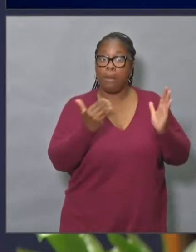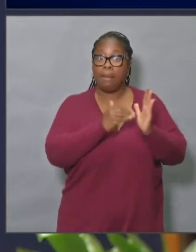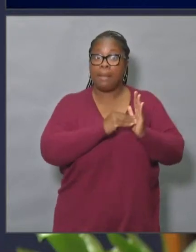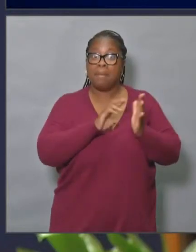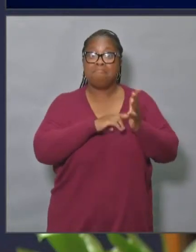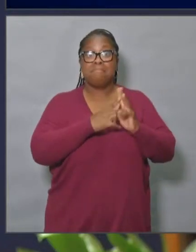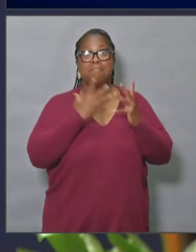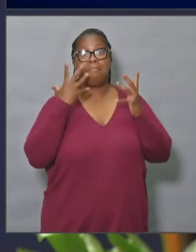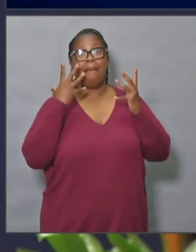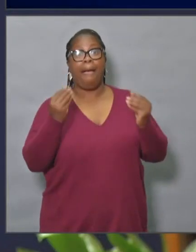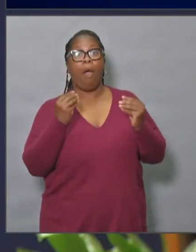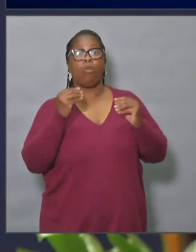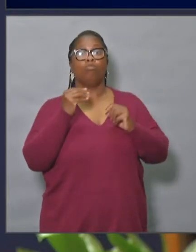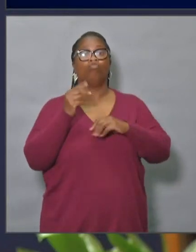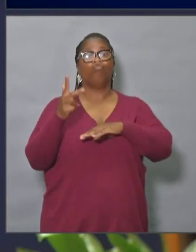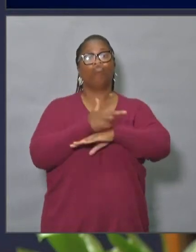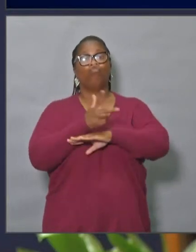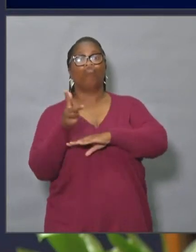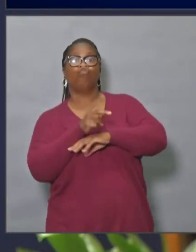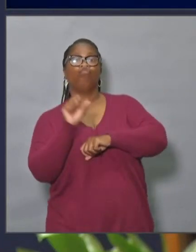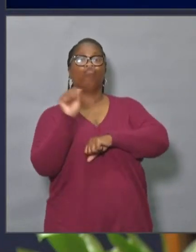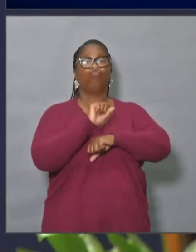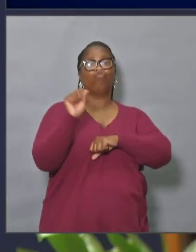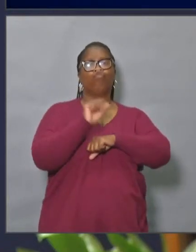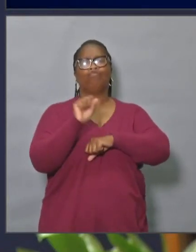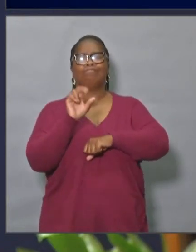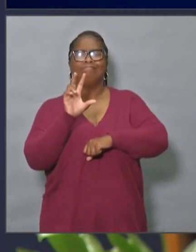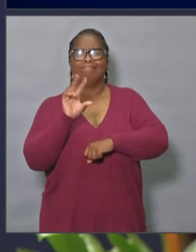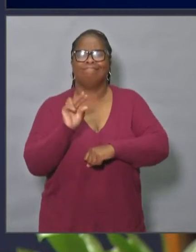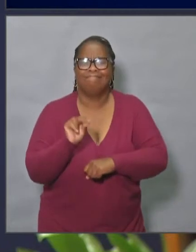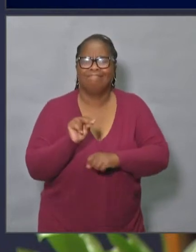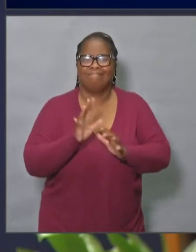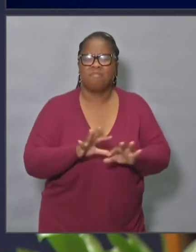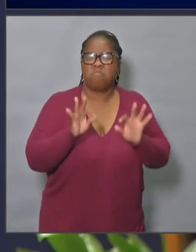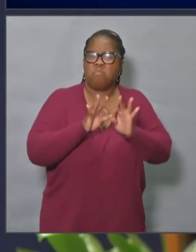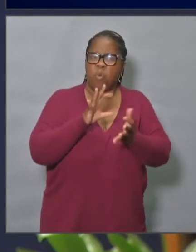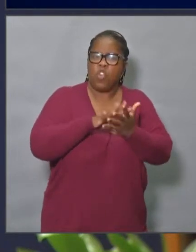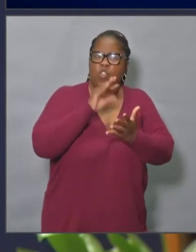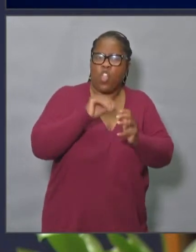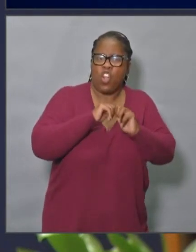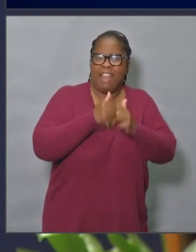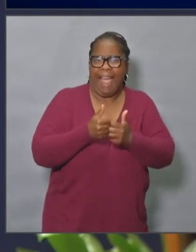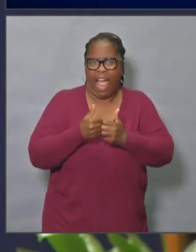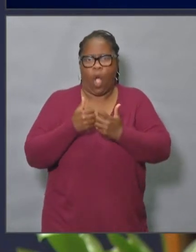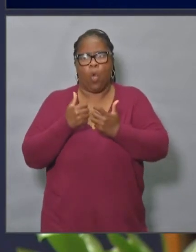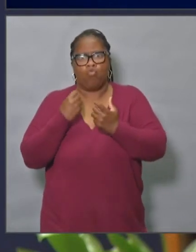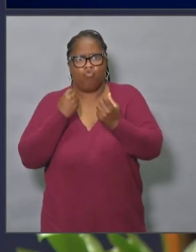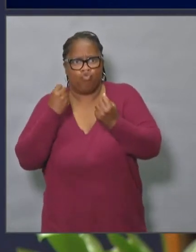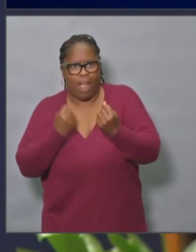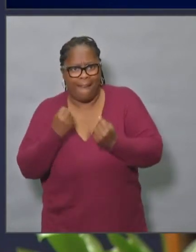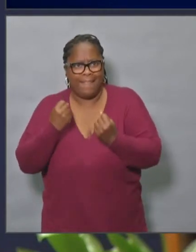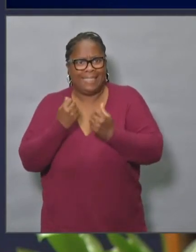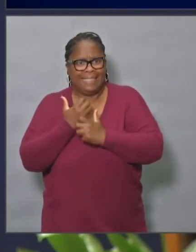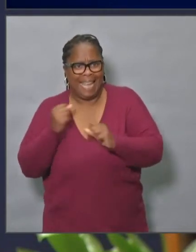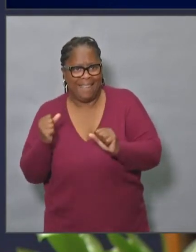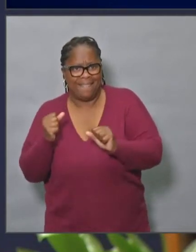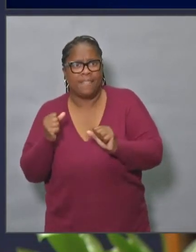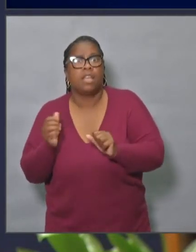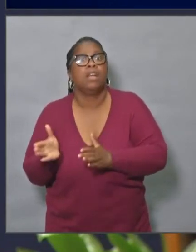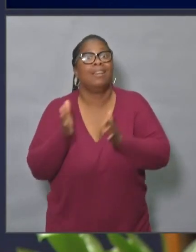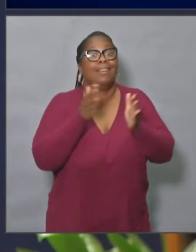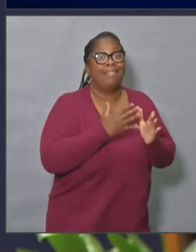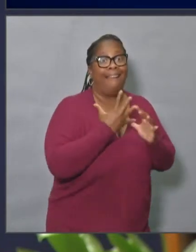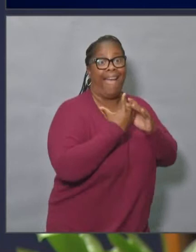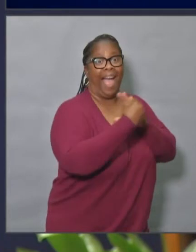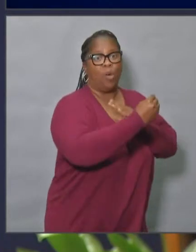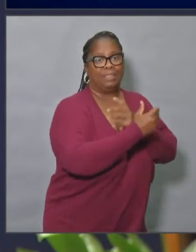for a joyride. It's more similar to learning how and following practices to drive safely every time we're in a car. We need